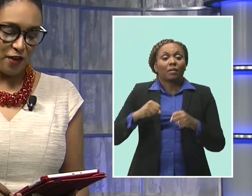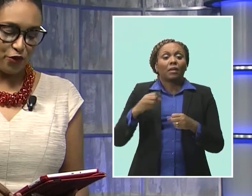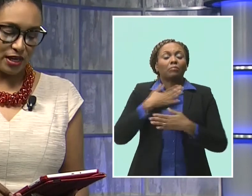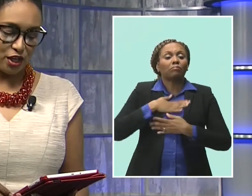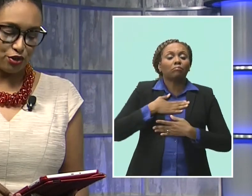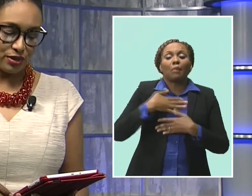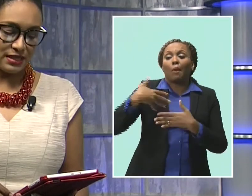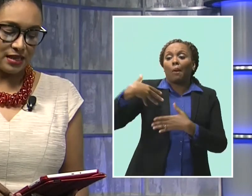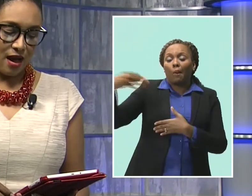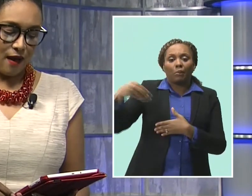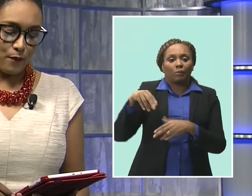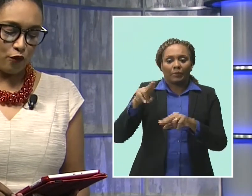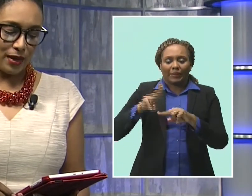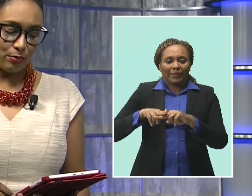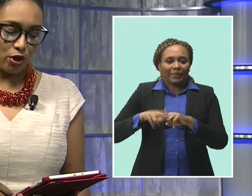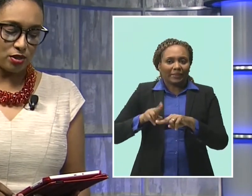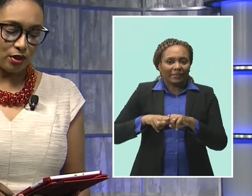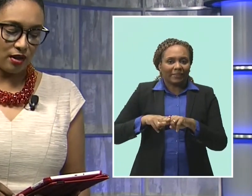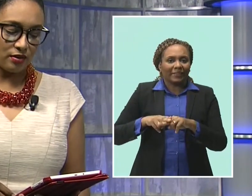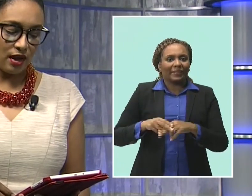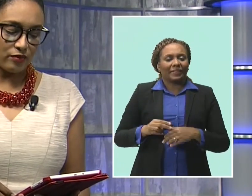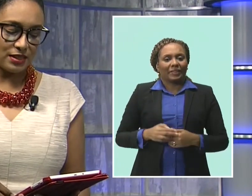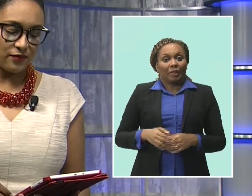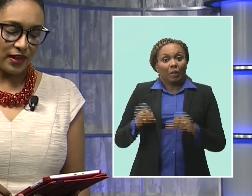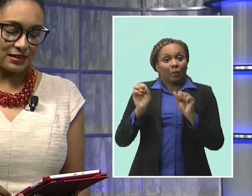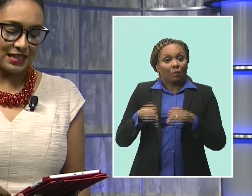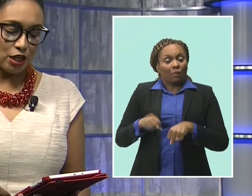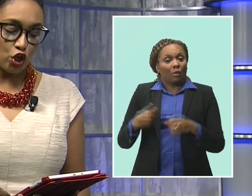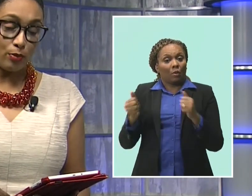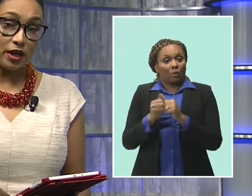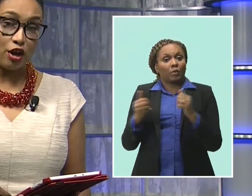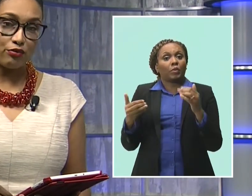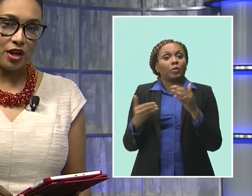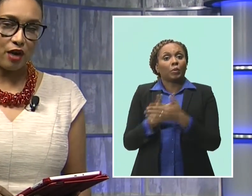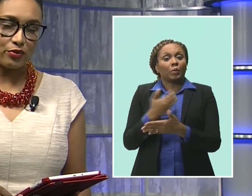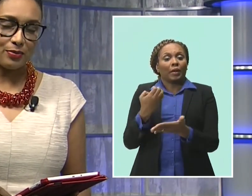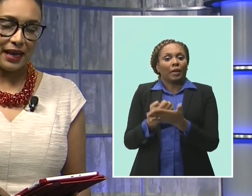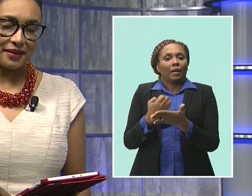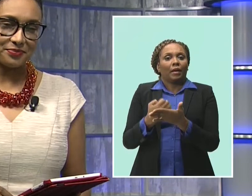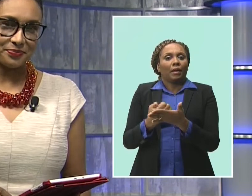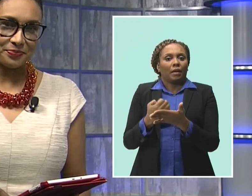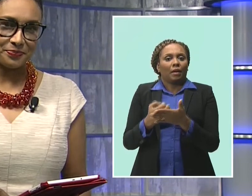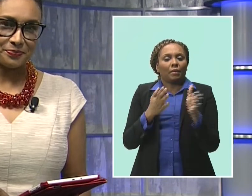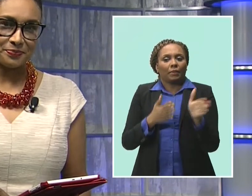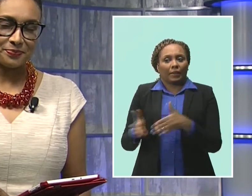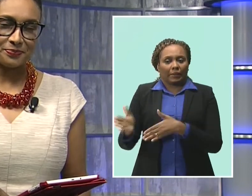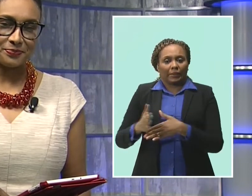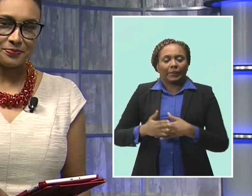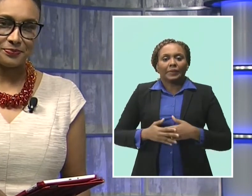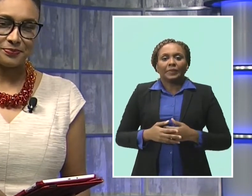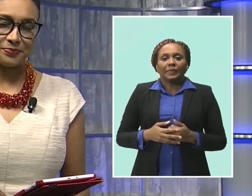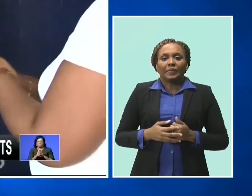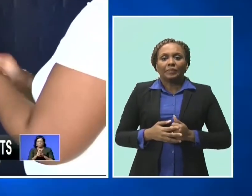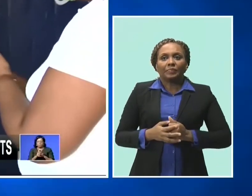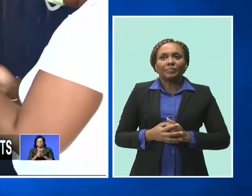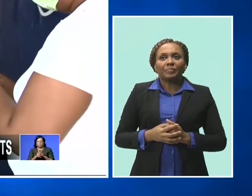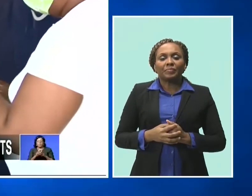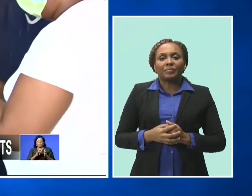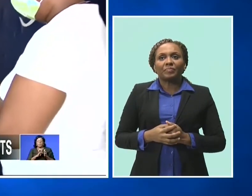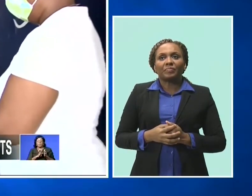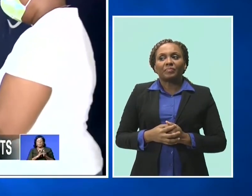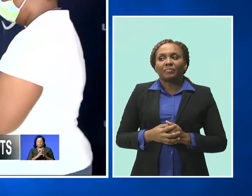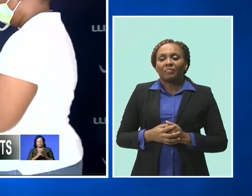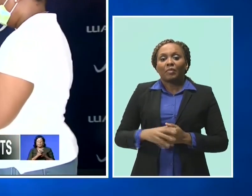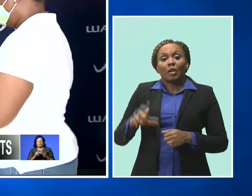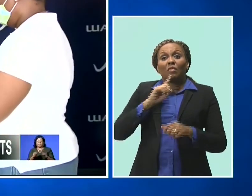their favorite eateries, a move made possible under the government's phased economic recovery plan. It's a stark